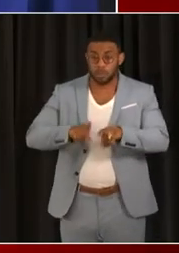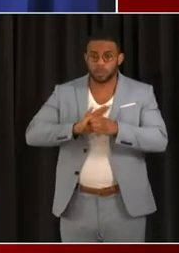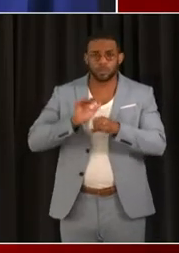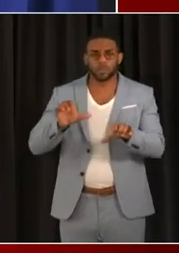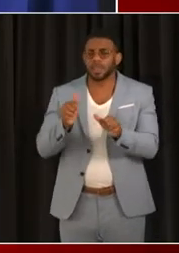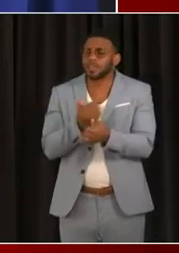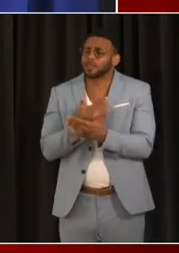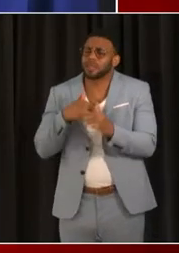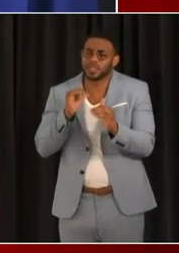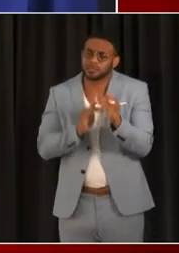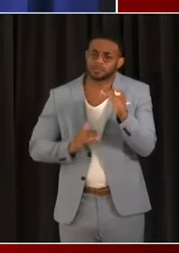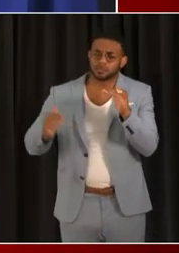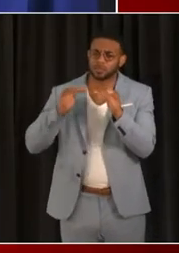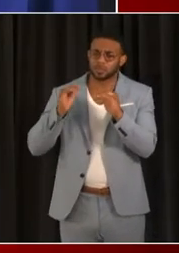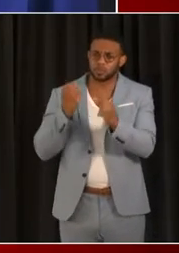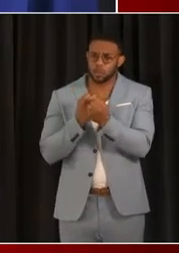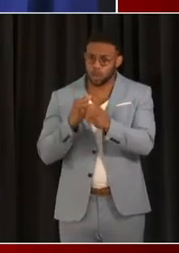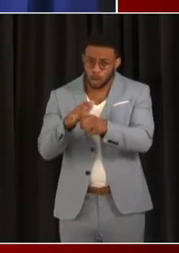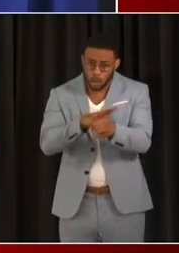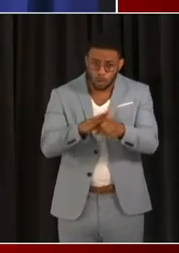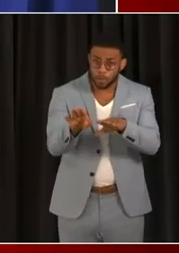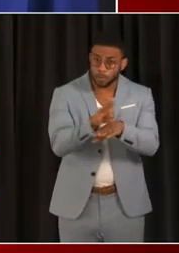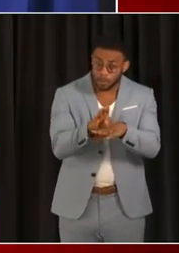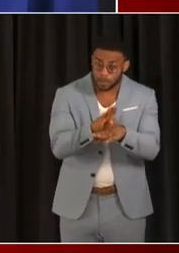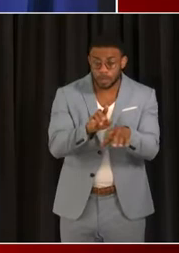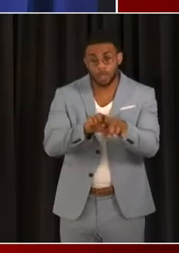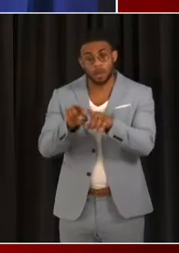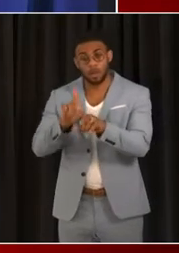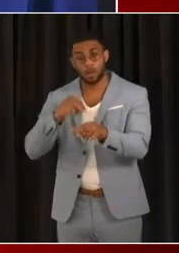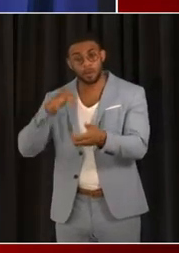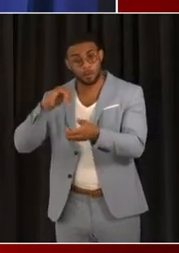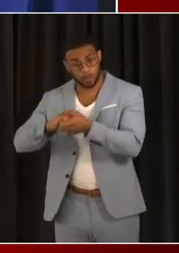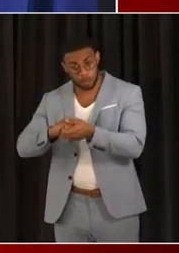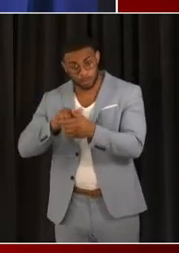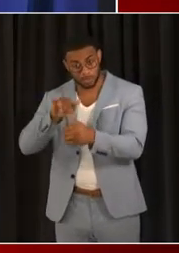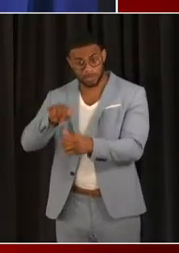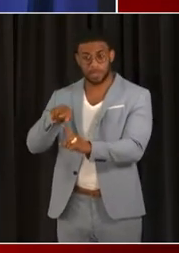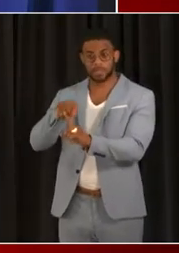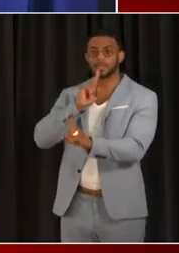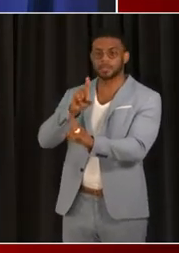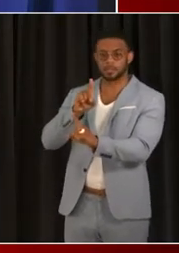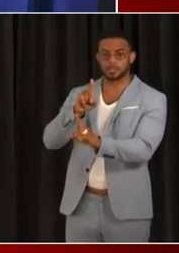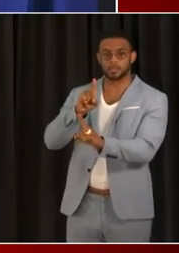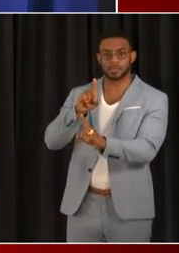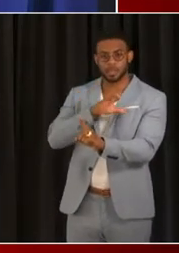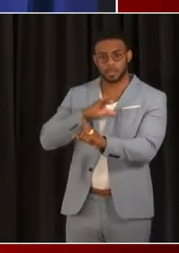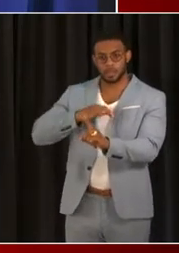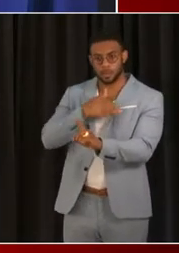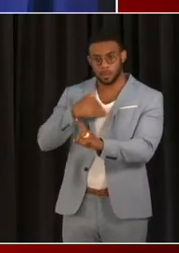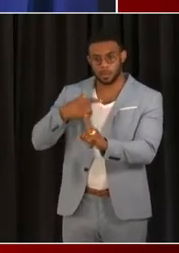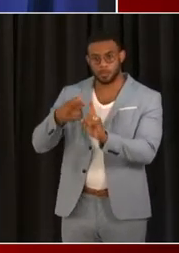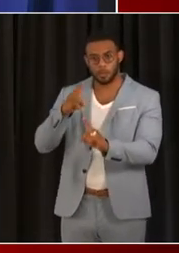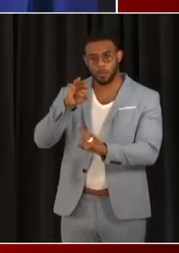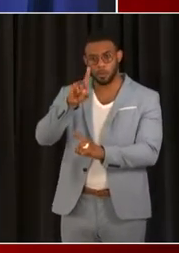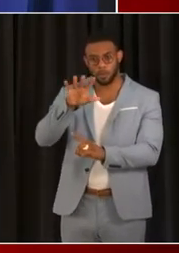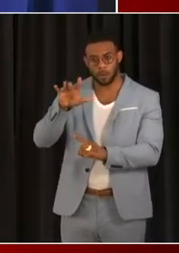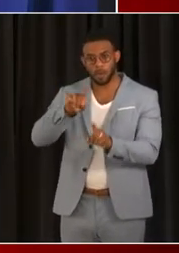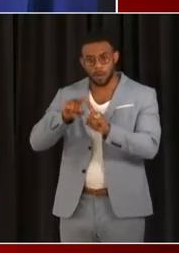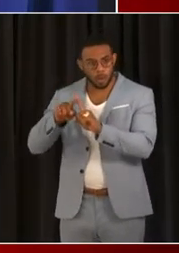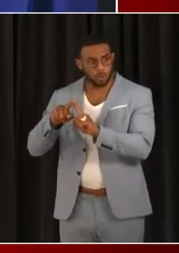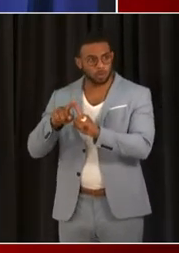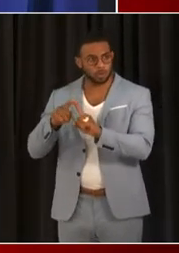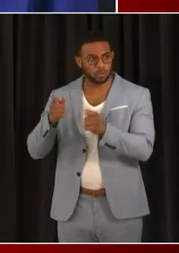we were doing all that we could to support our local businesses. And one of our partners in that work is the council member from Ward 5, who